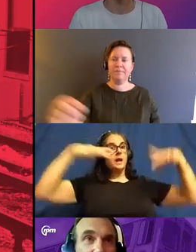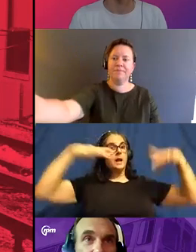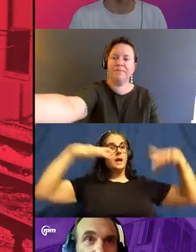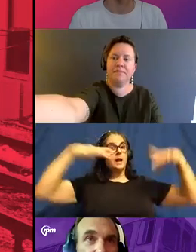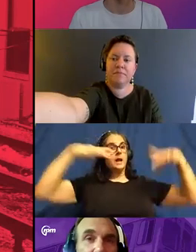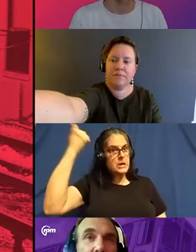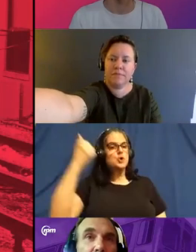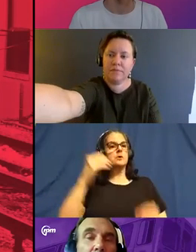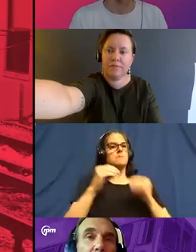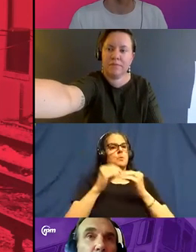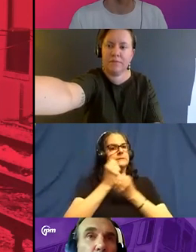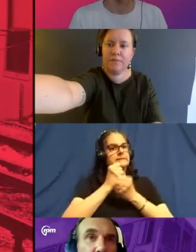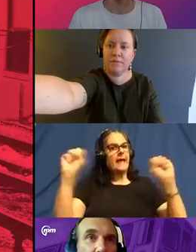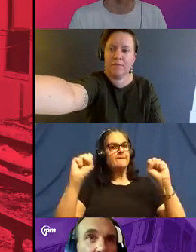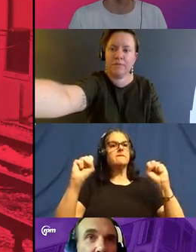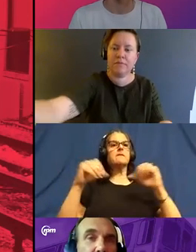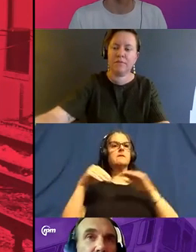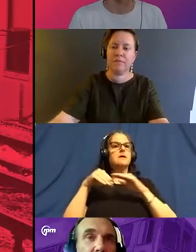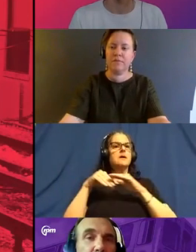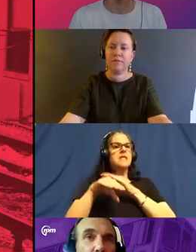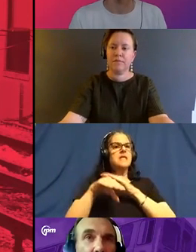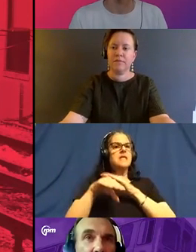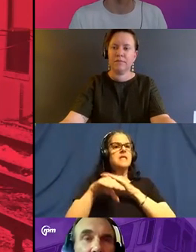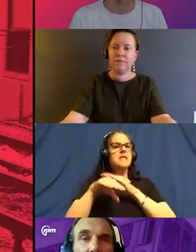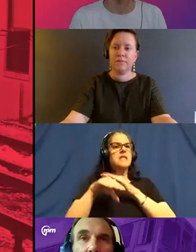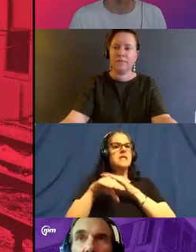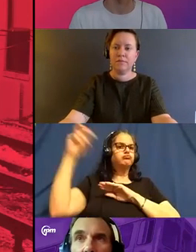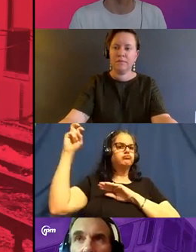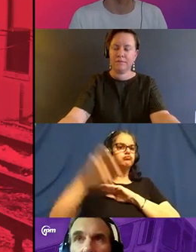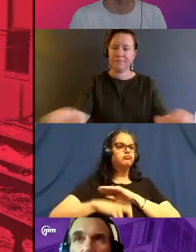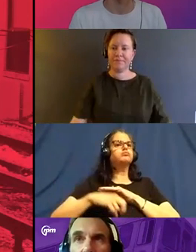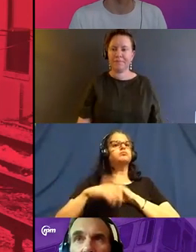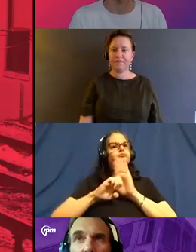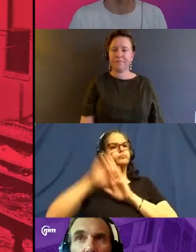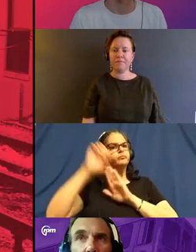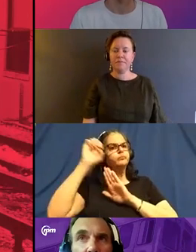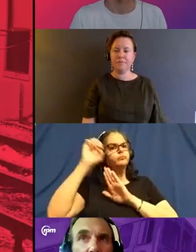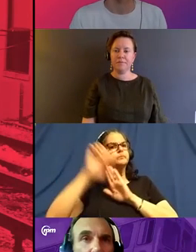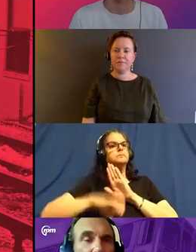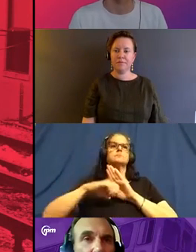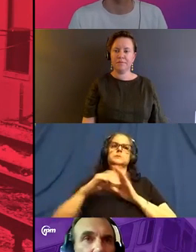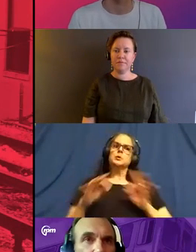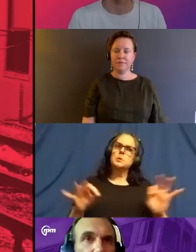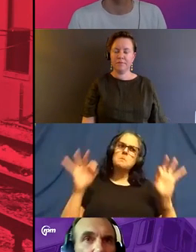completely accessible. An important part of this project and the improvements that we're